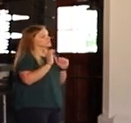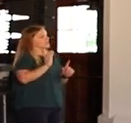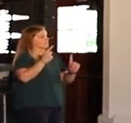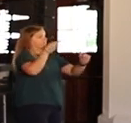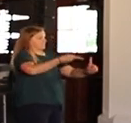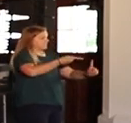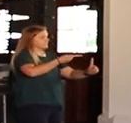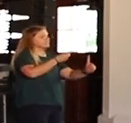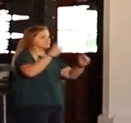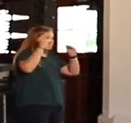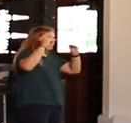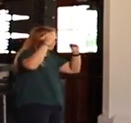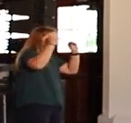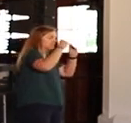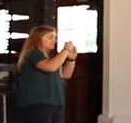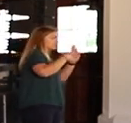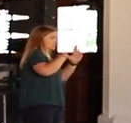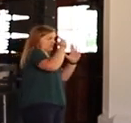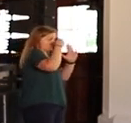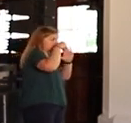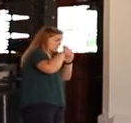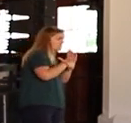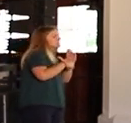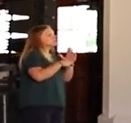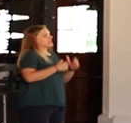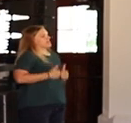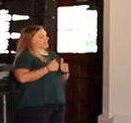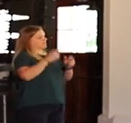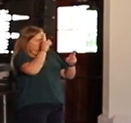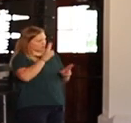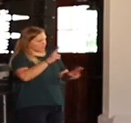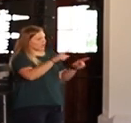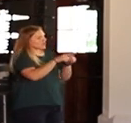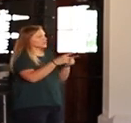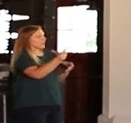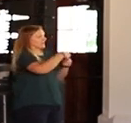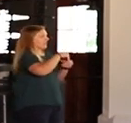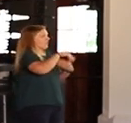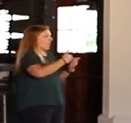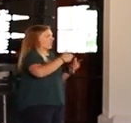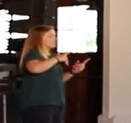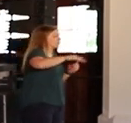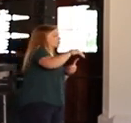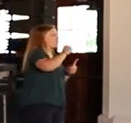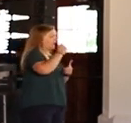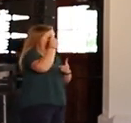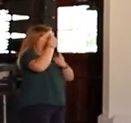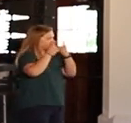mission is to educate students to think deeply, live honorably, and engage the intellectual and social challenges of our